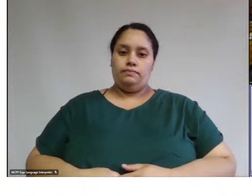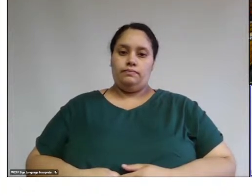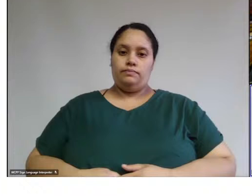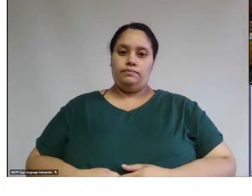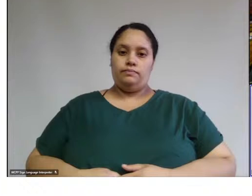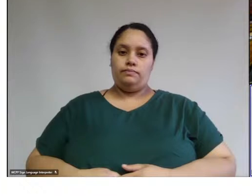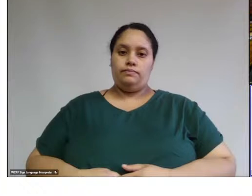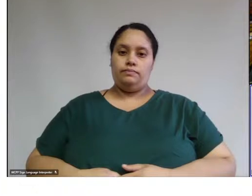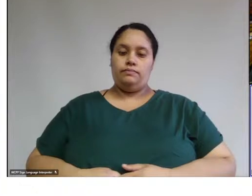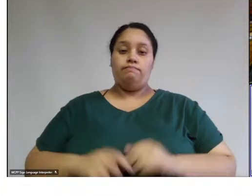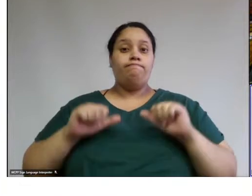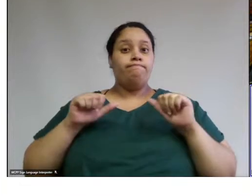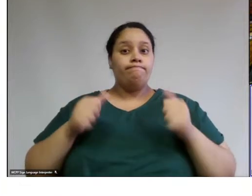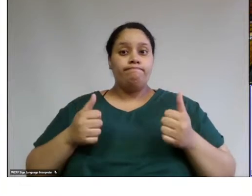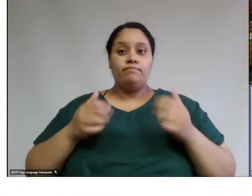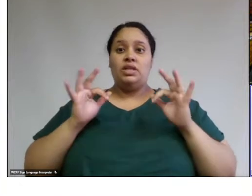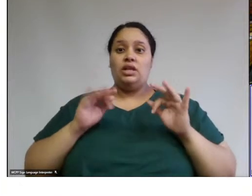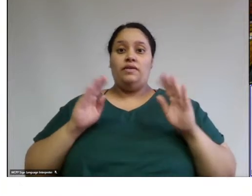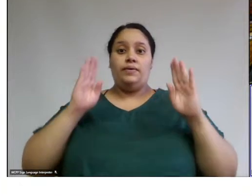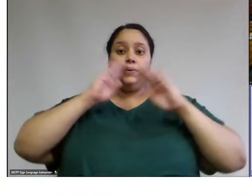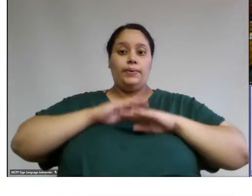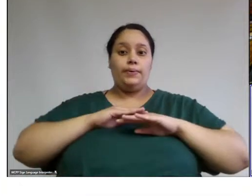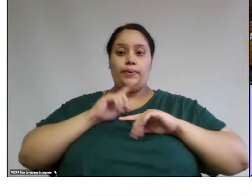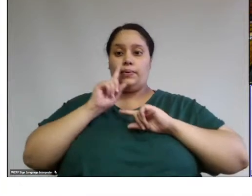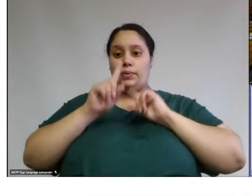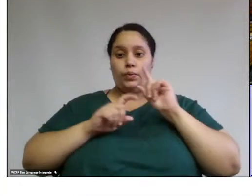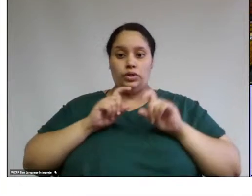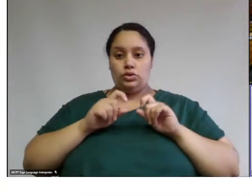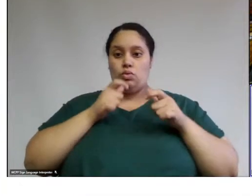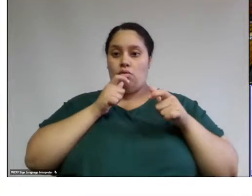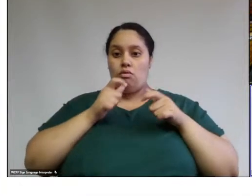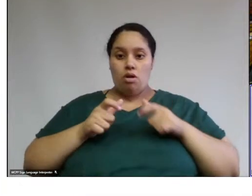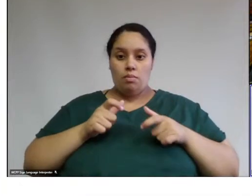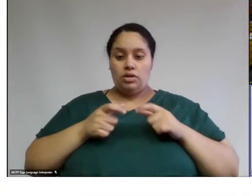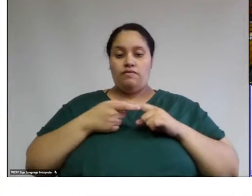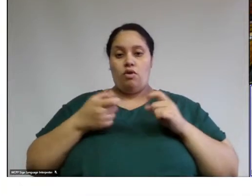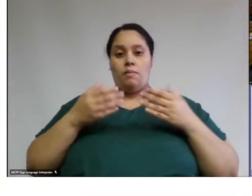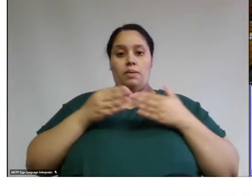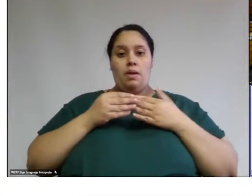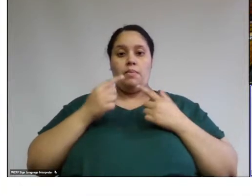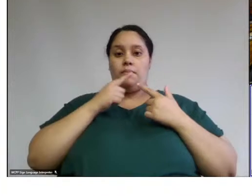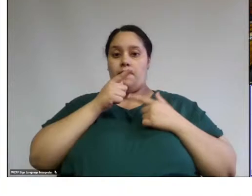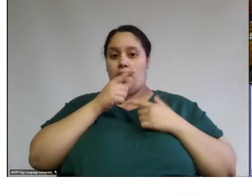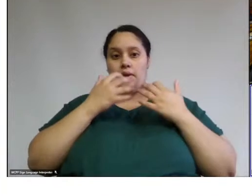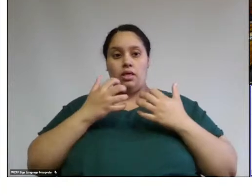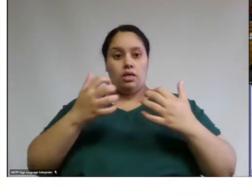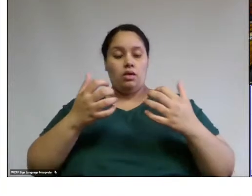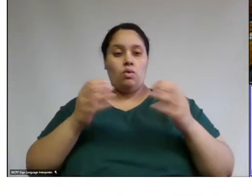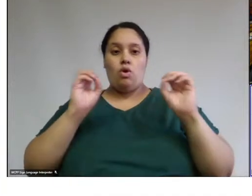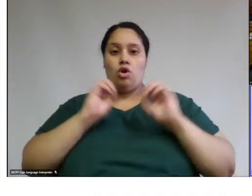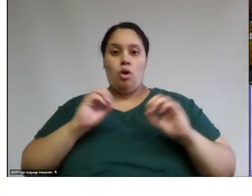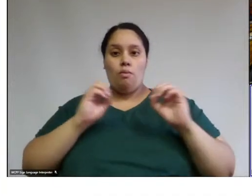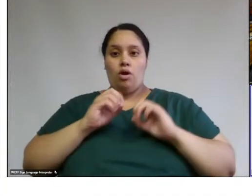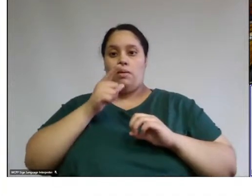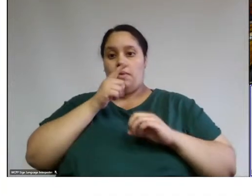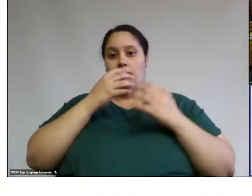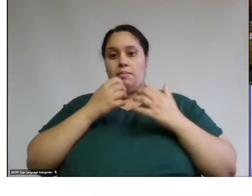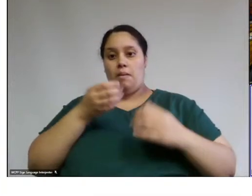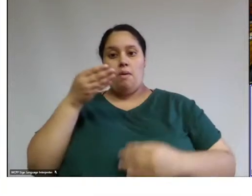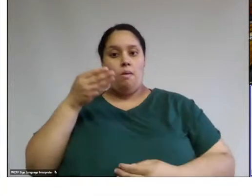Mr. Davids, if there are no questions or comments from members of the public, or there are no members of the public in